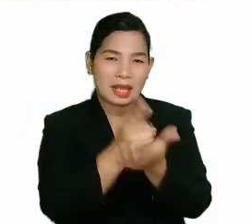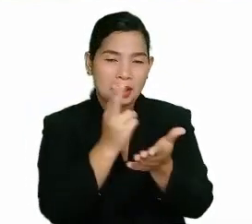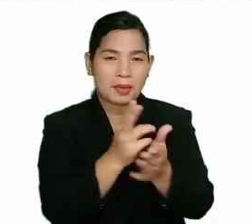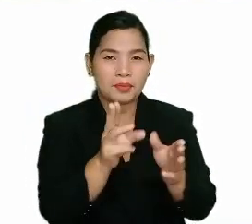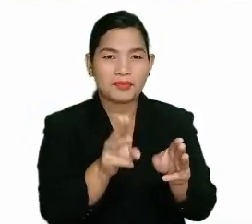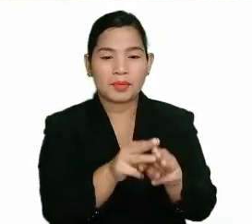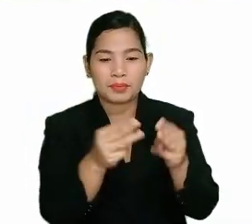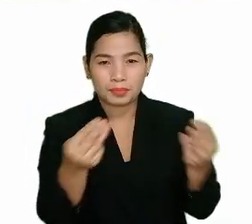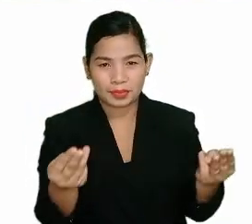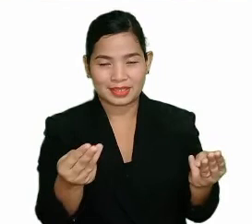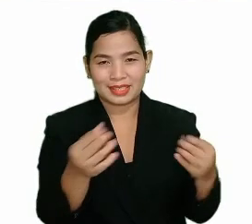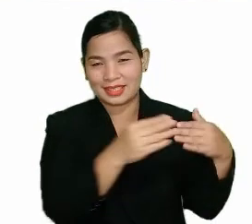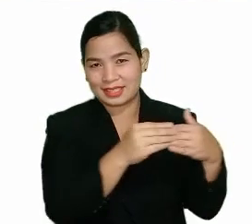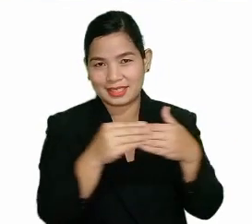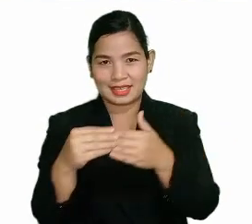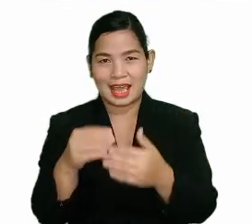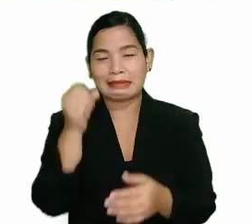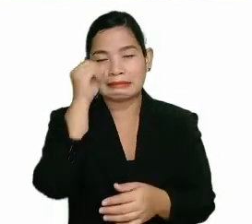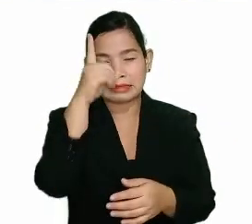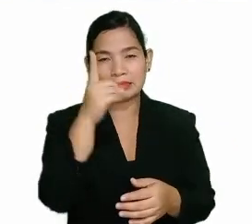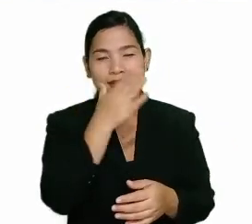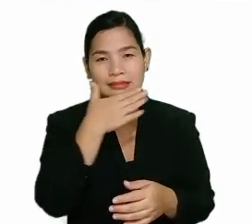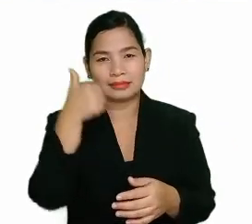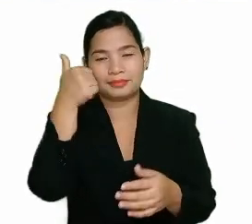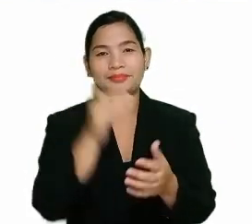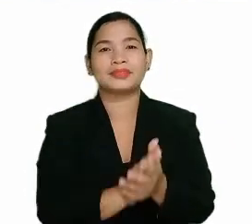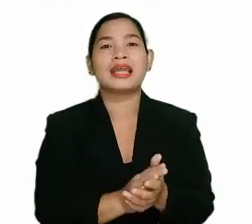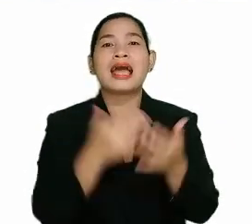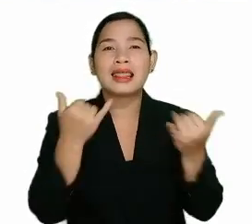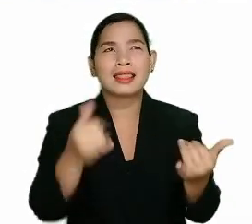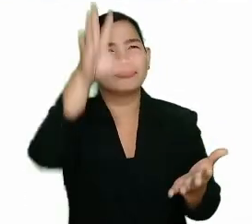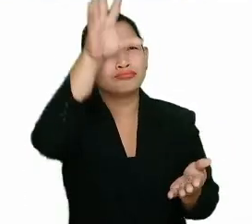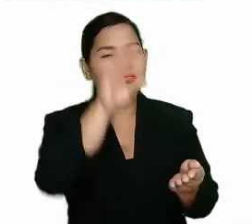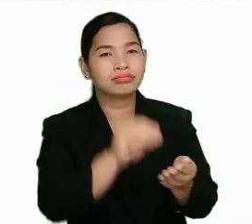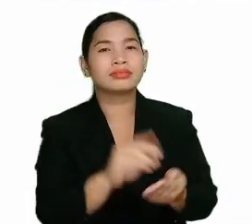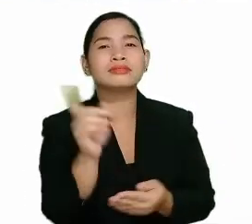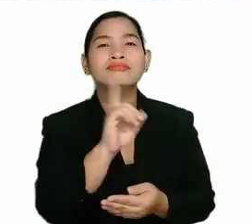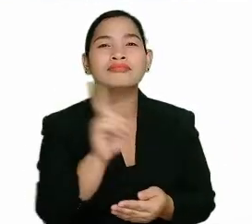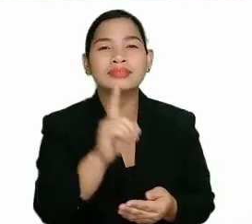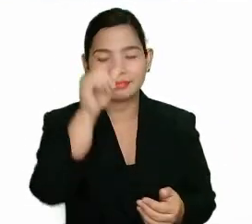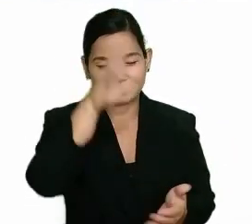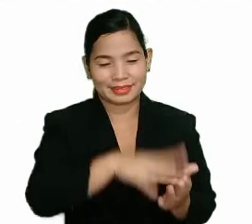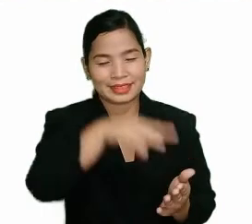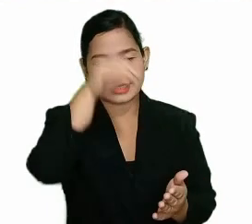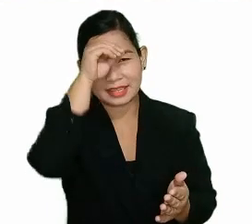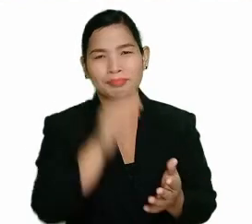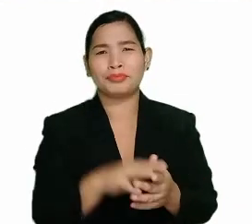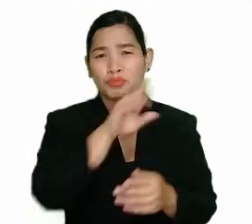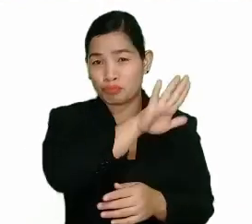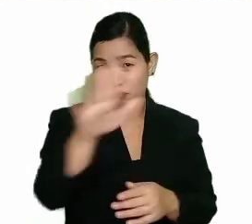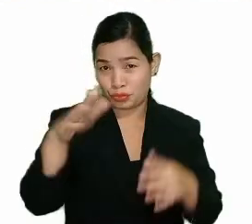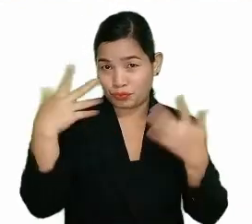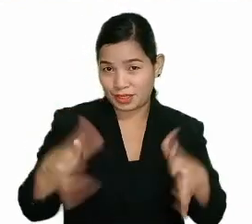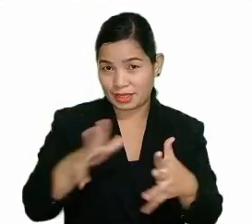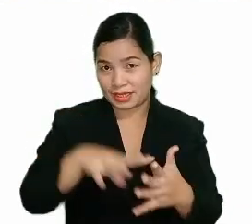guide. Now let us try to summarize what you have learned so far. You learned that there